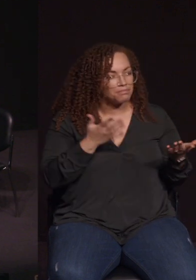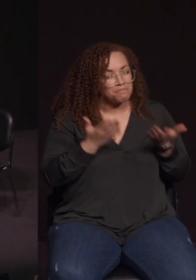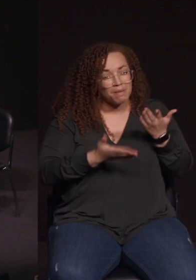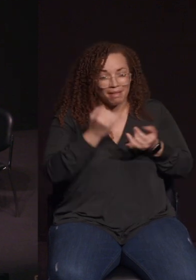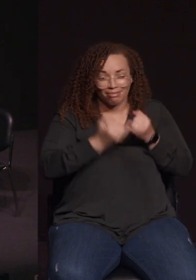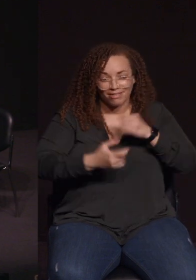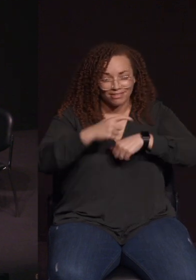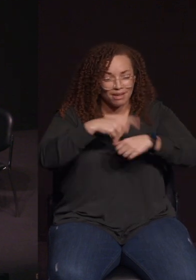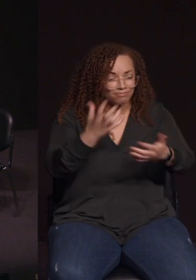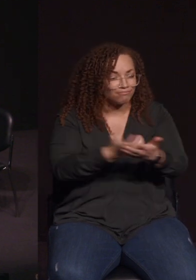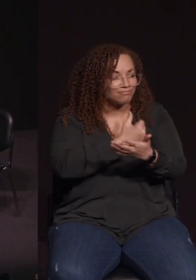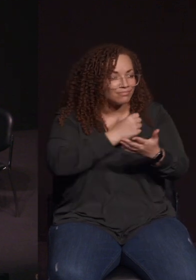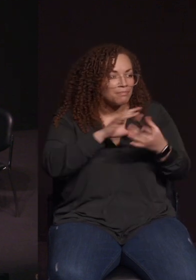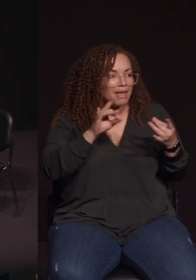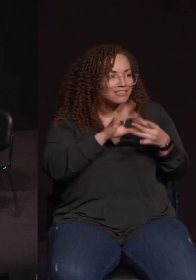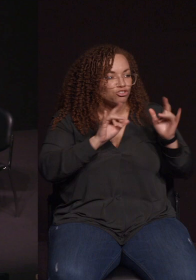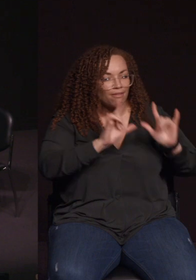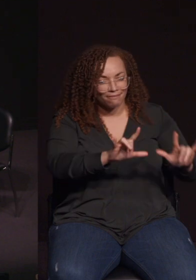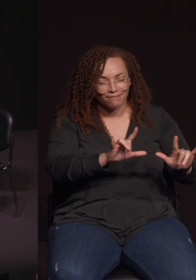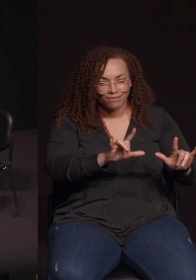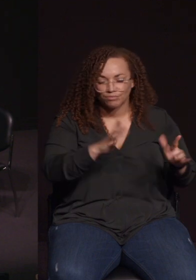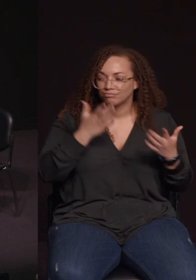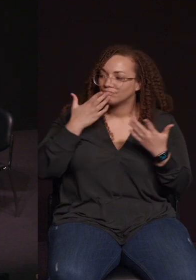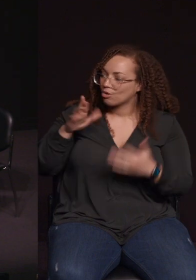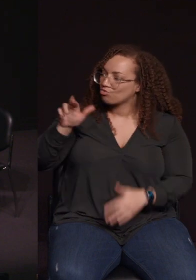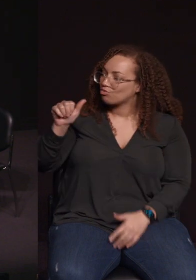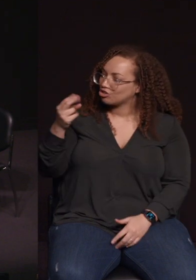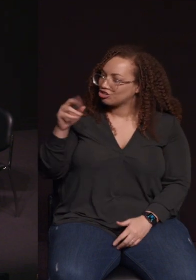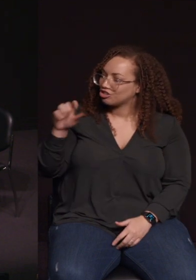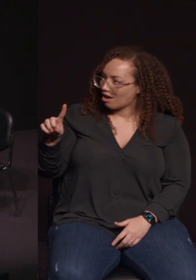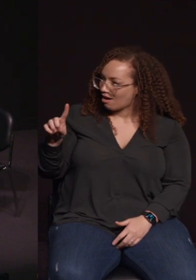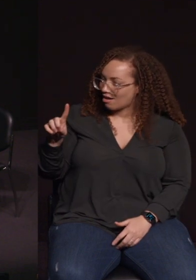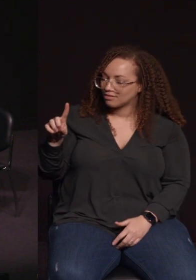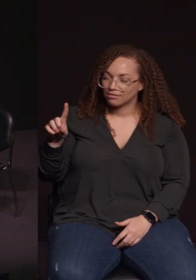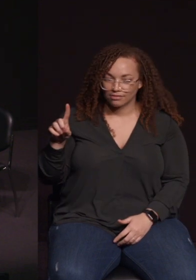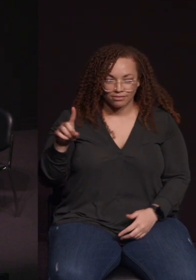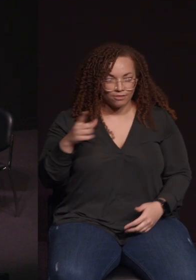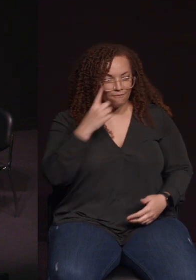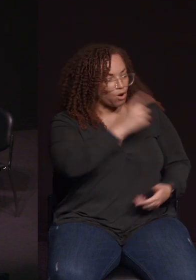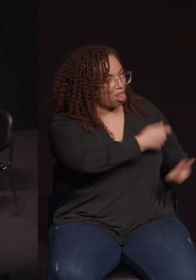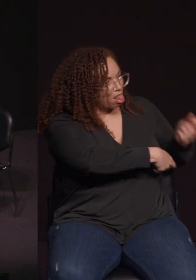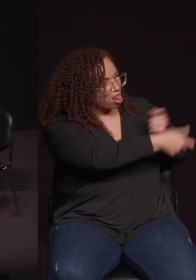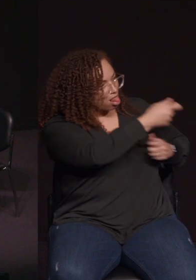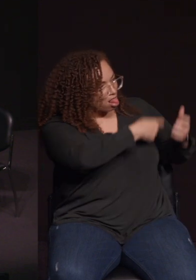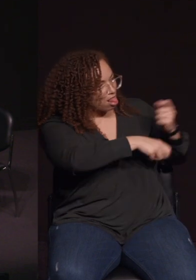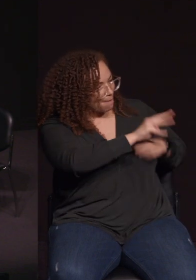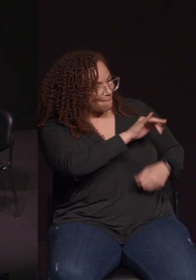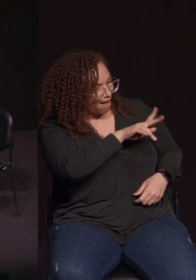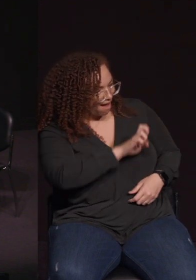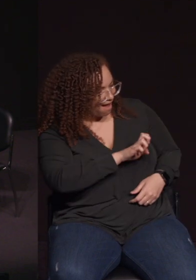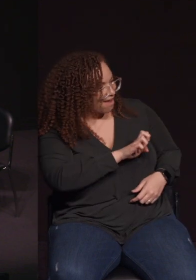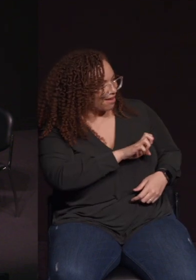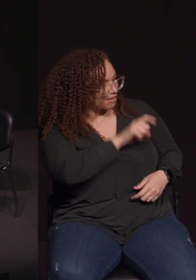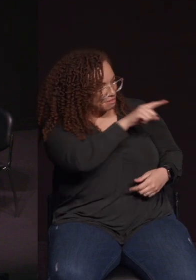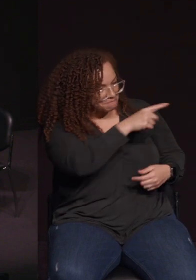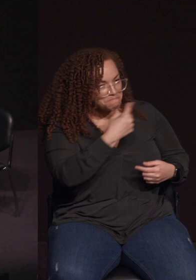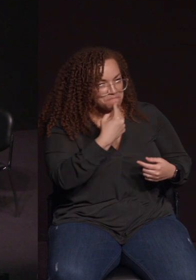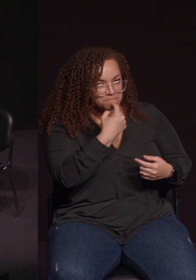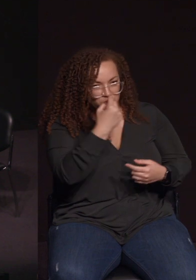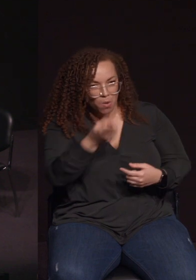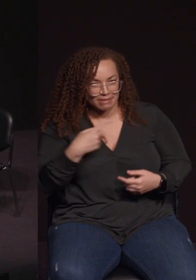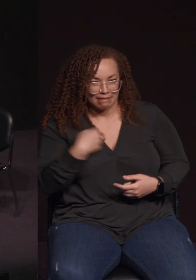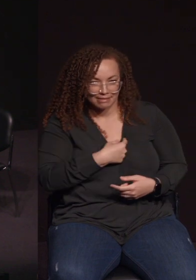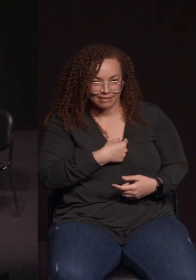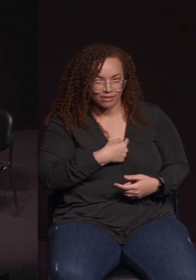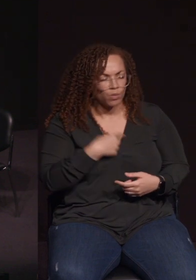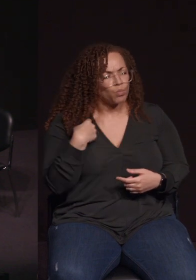love. So, wow, thank you, Rashad, for pulling that out of Mike and him revealing that to us. Because we've been on panels together.